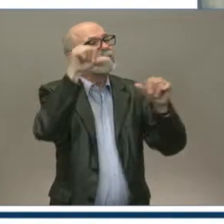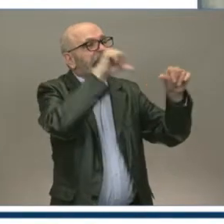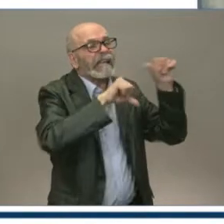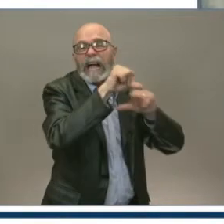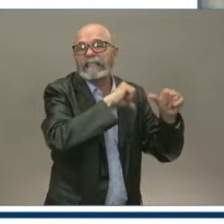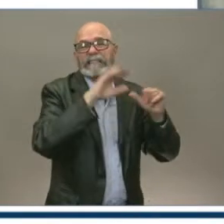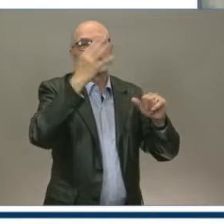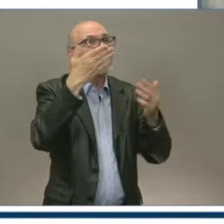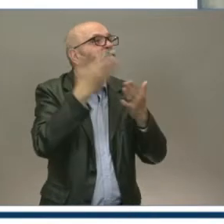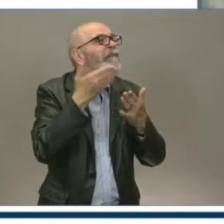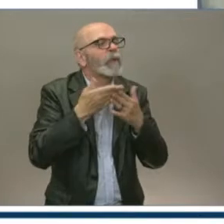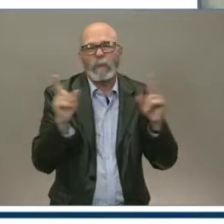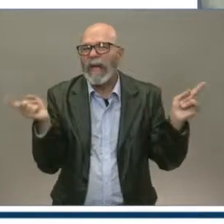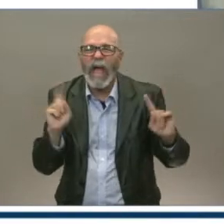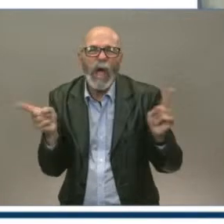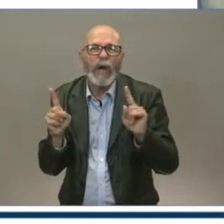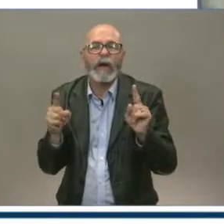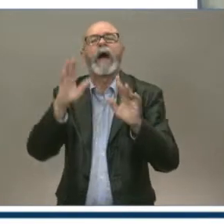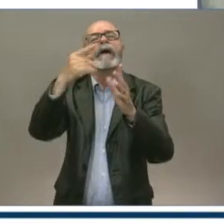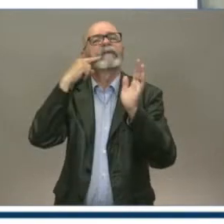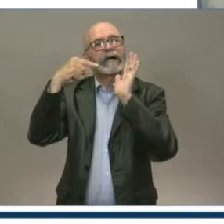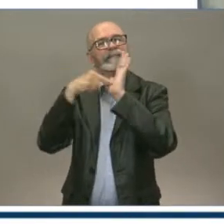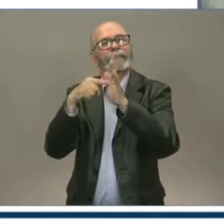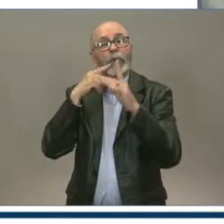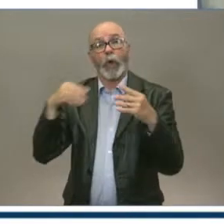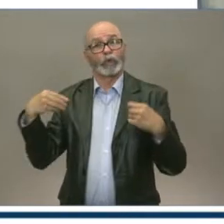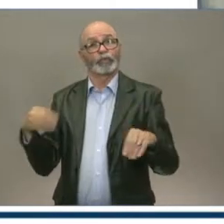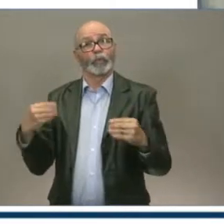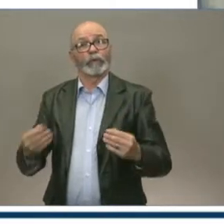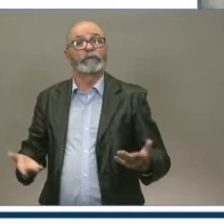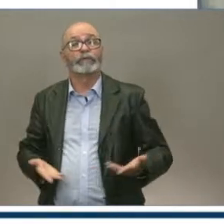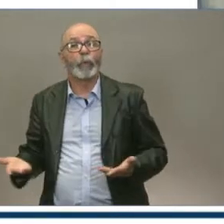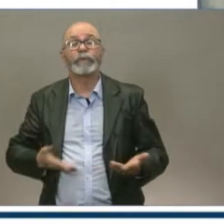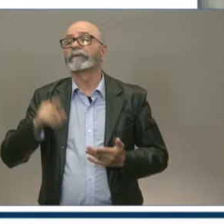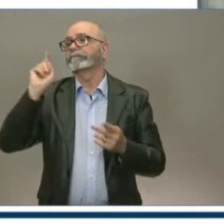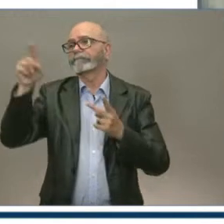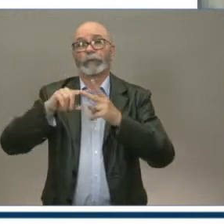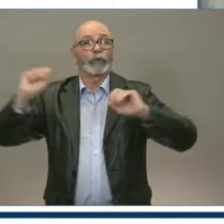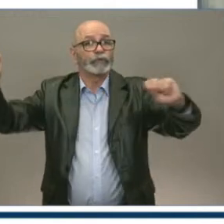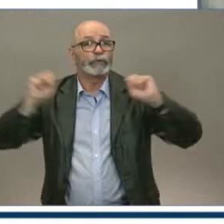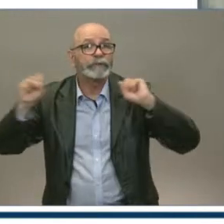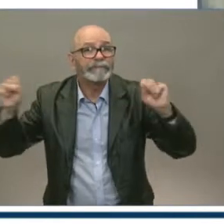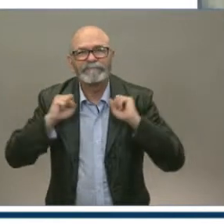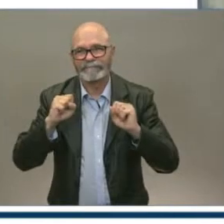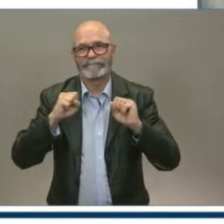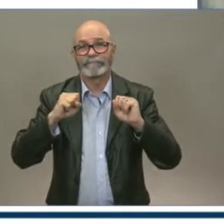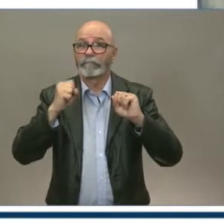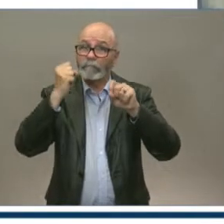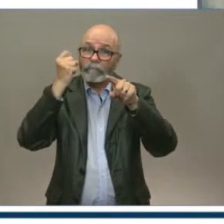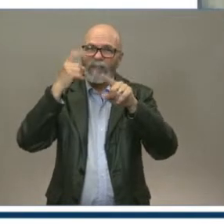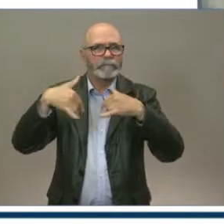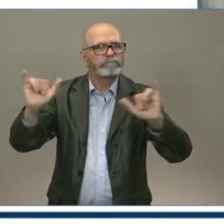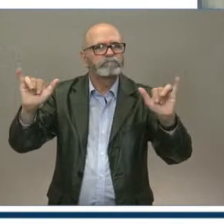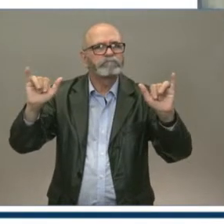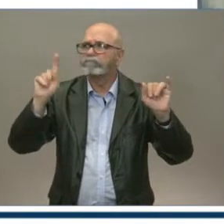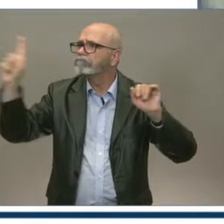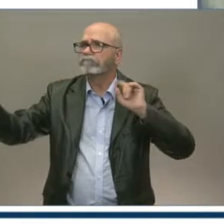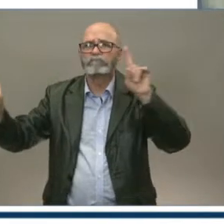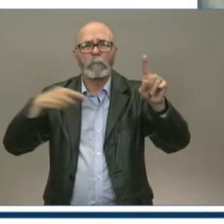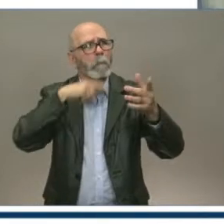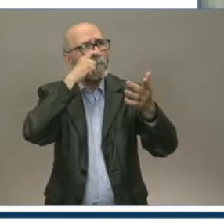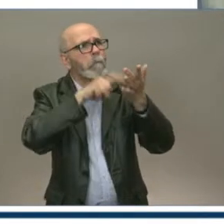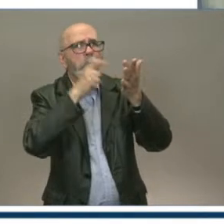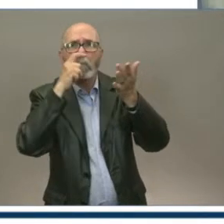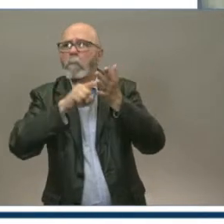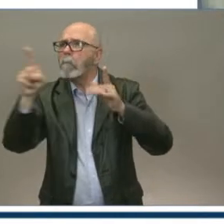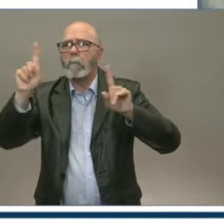on retail and gym facilities, as long as we have that physical distancing in place, which is still required, that was something